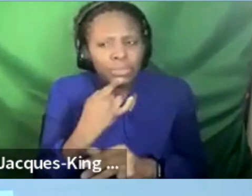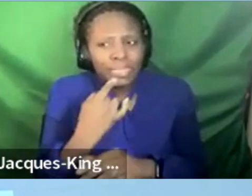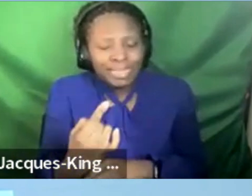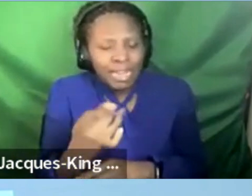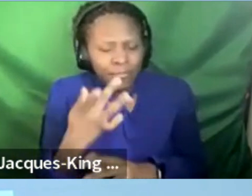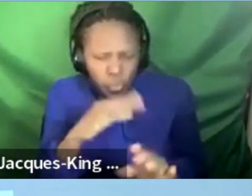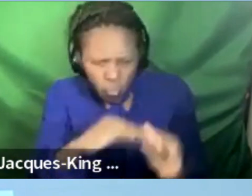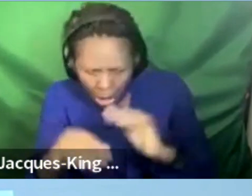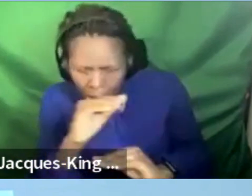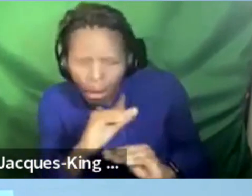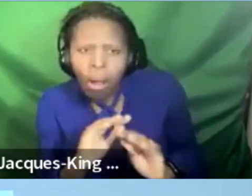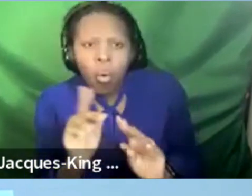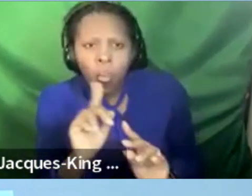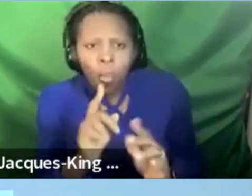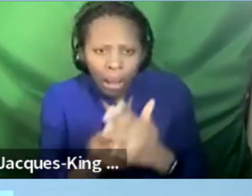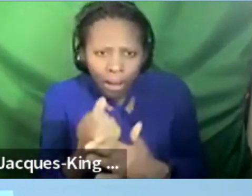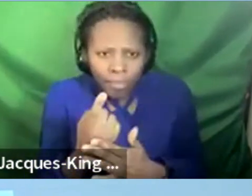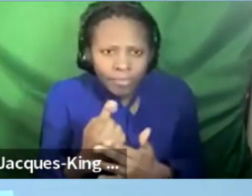out.